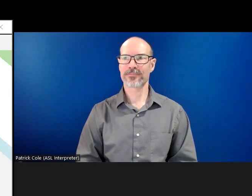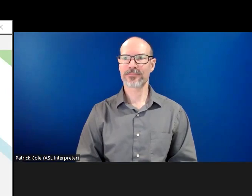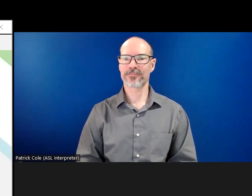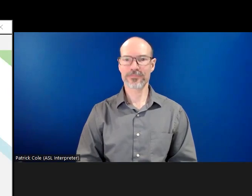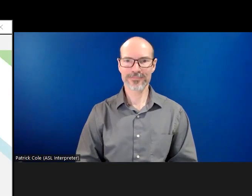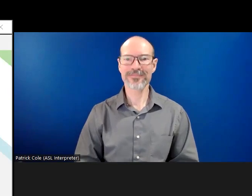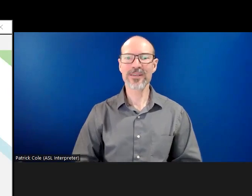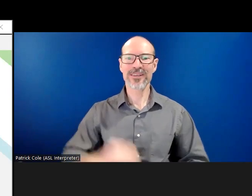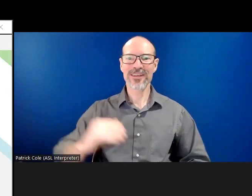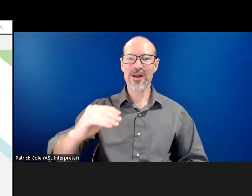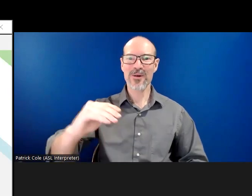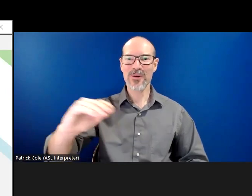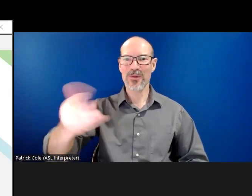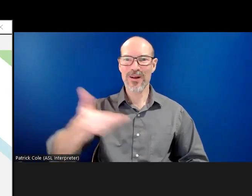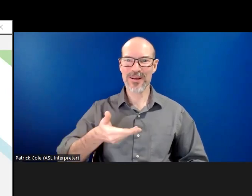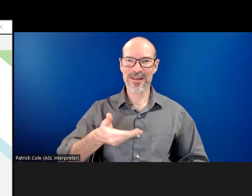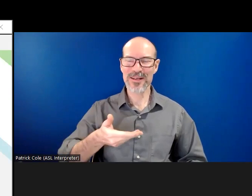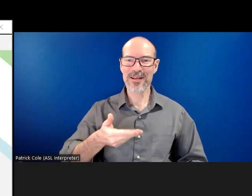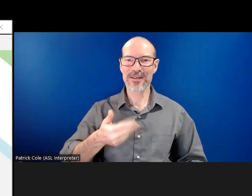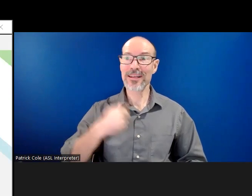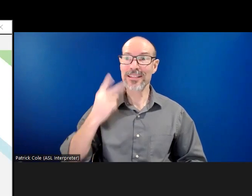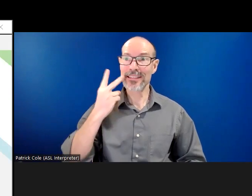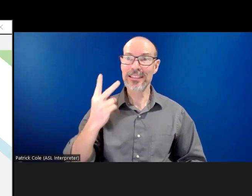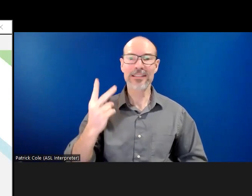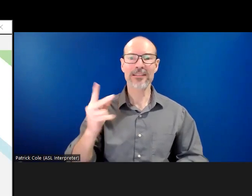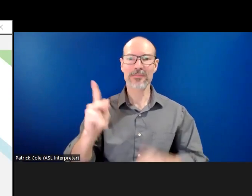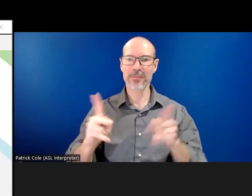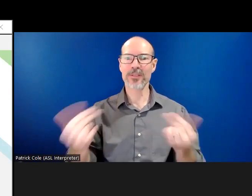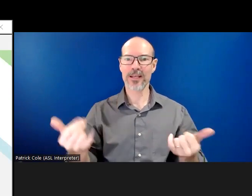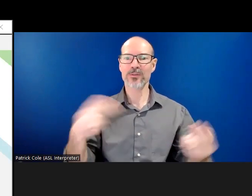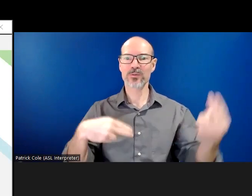Welcome, everyone. I see folks are joining.